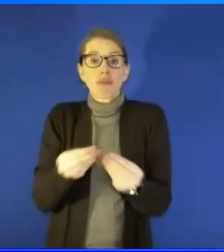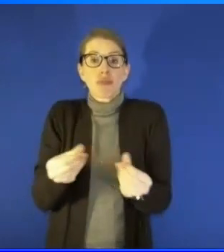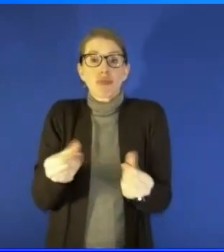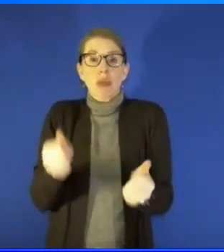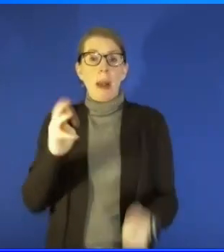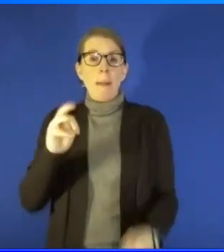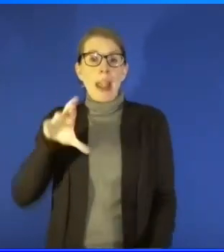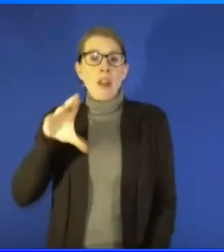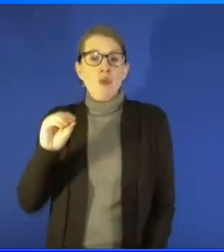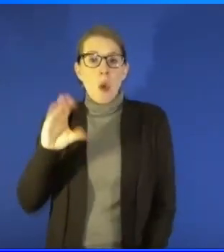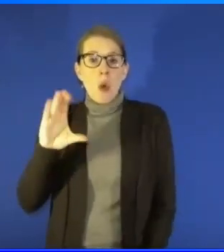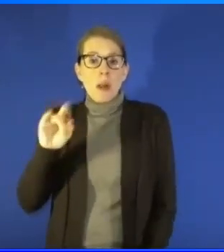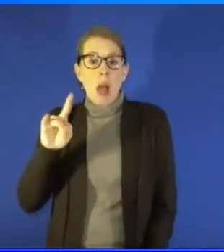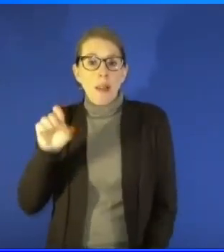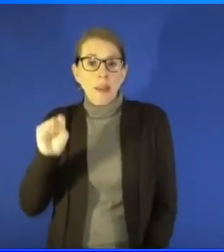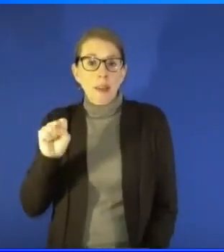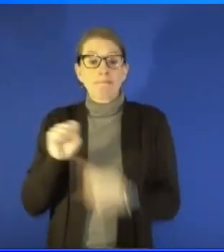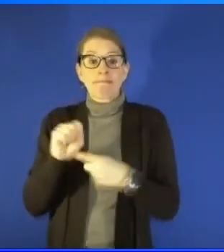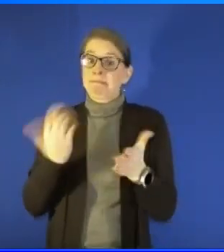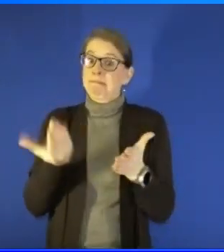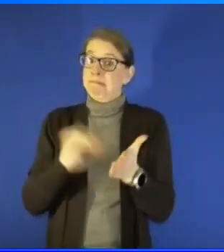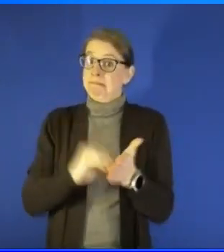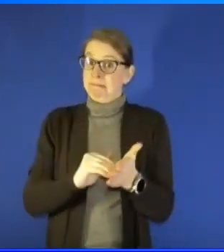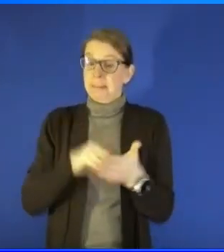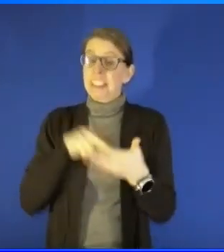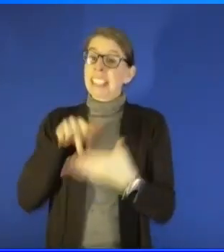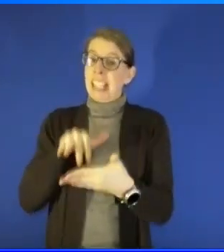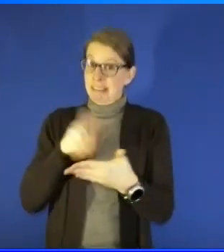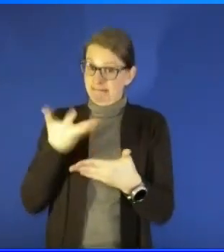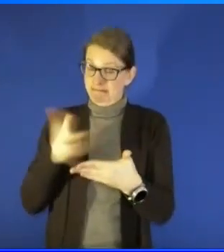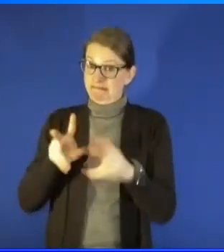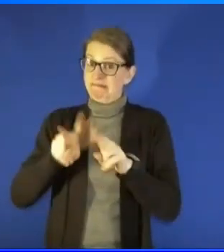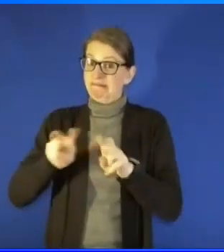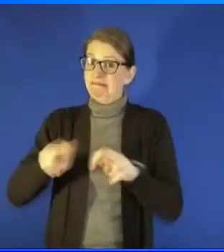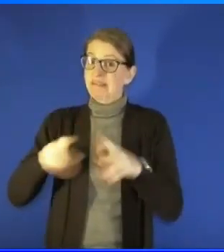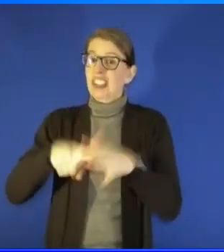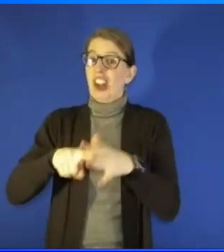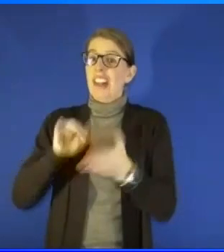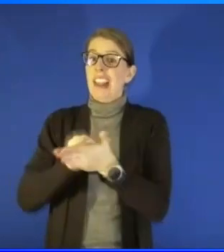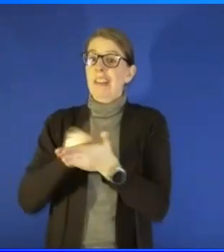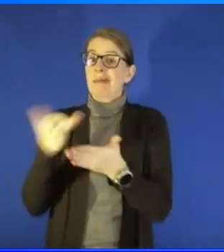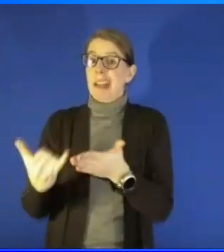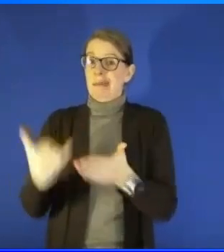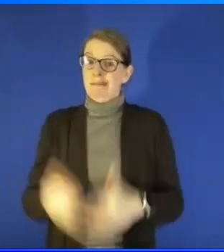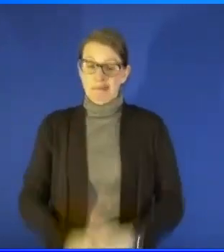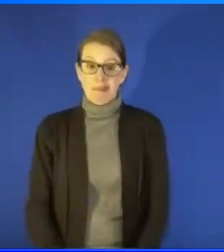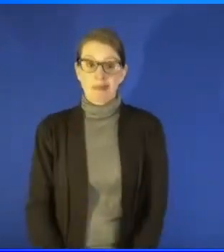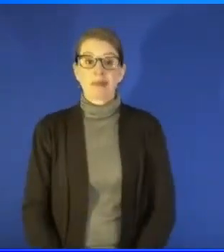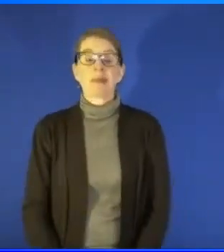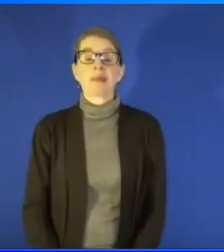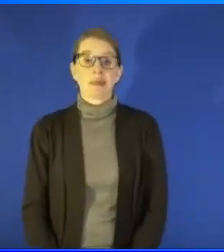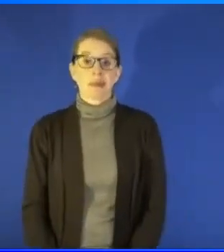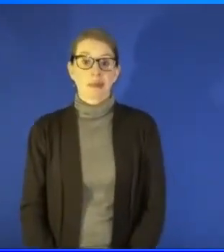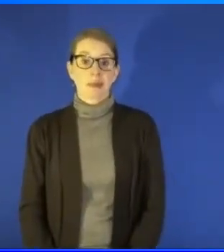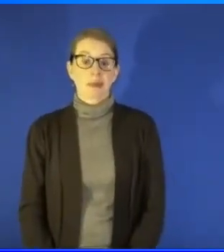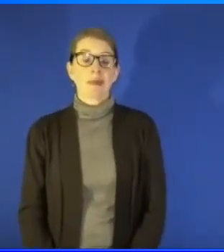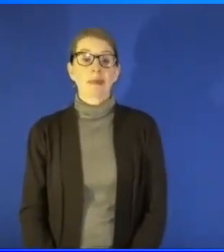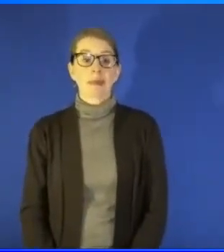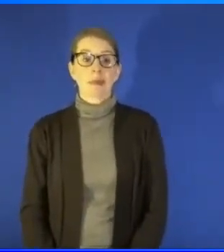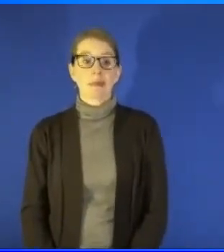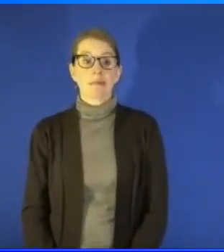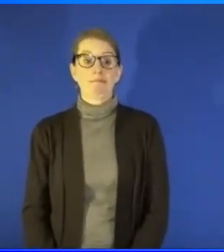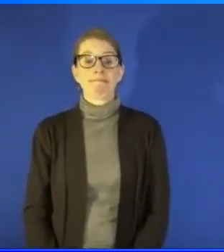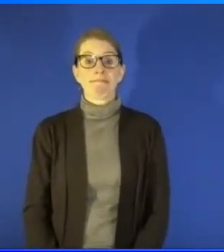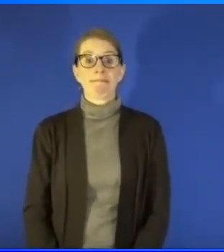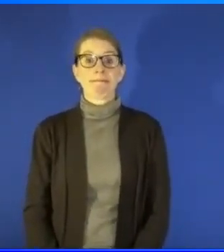microclots? Again, we have a study that's looking at that exact question in Active 4. But unless you